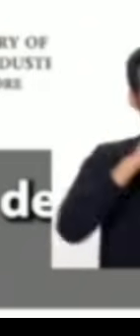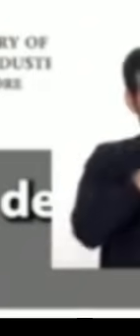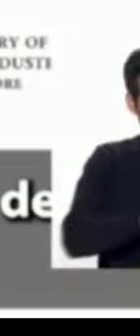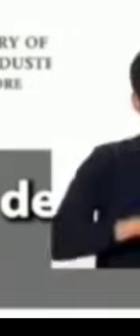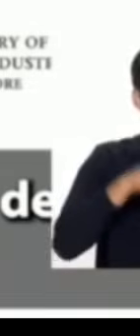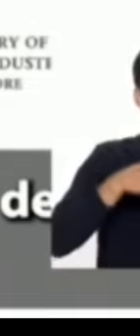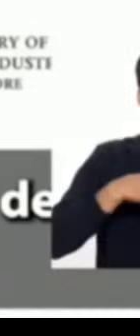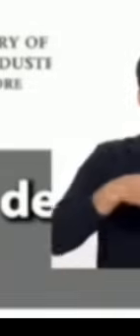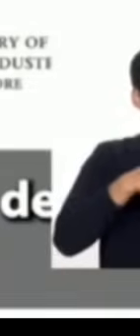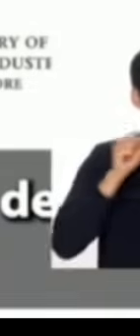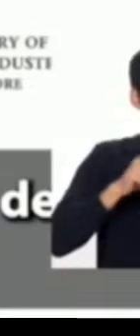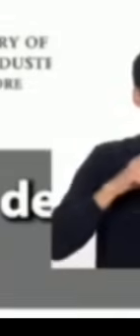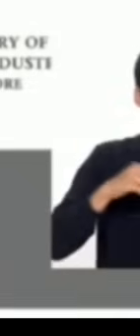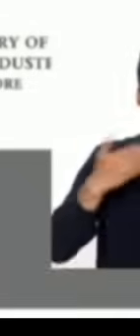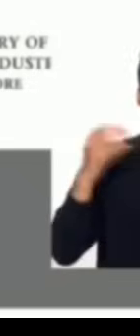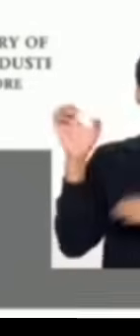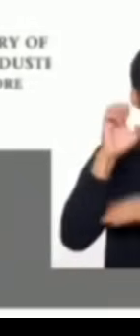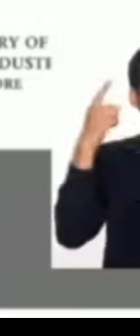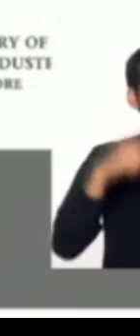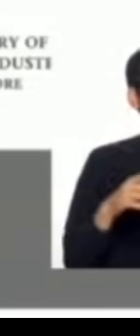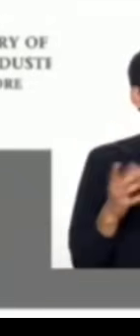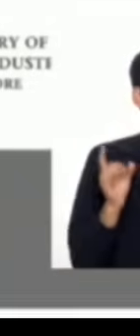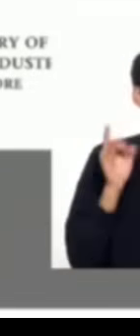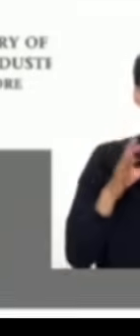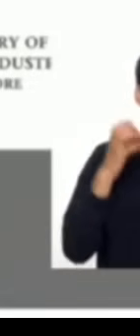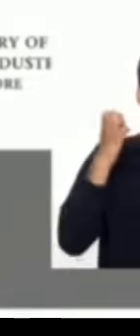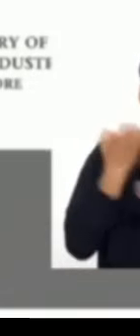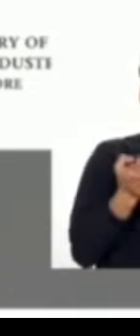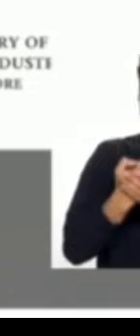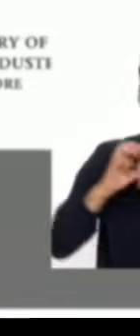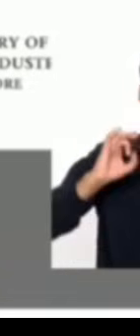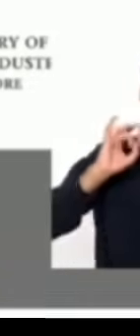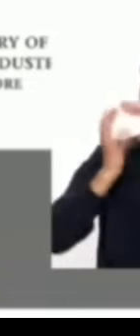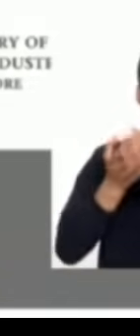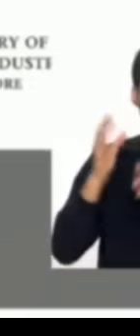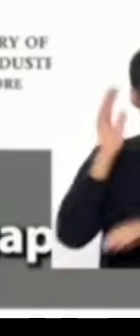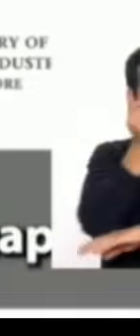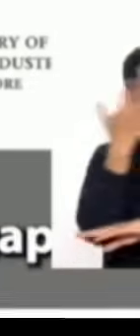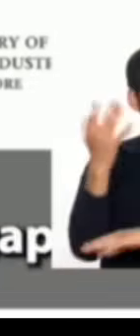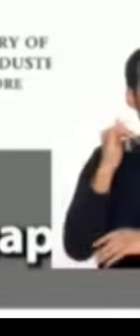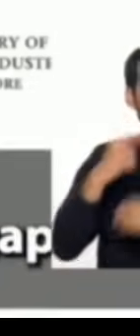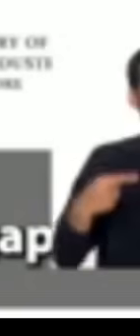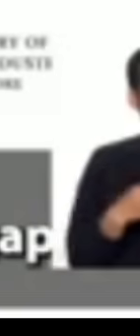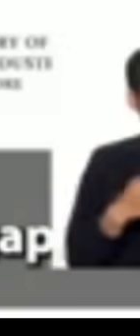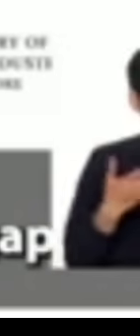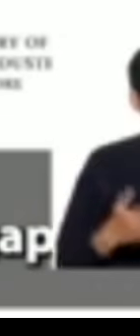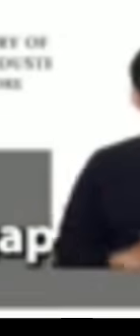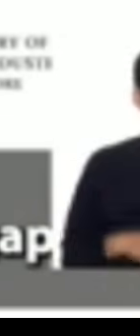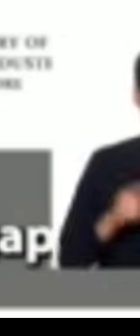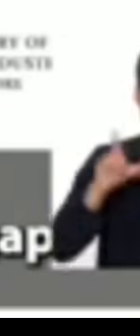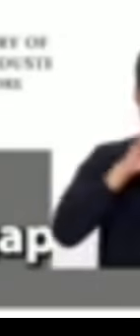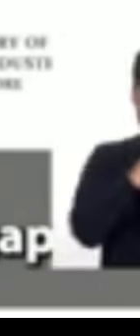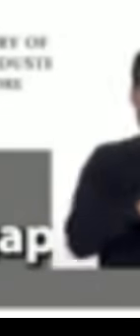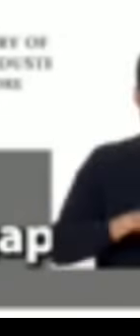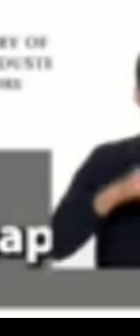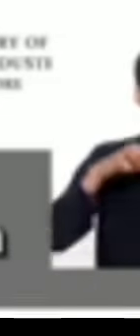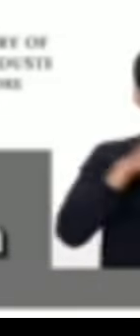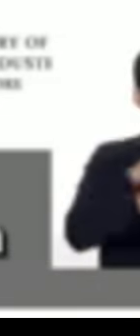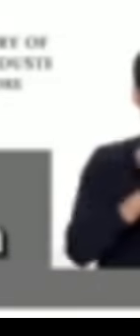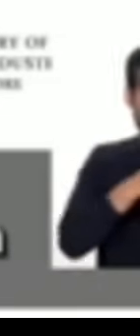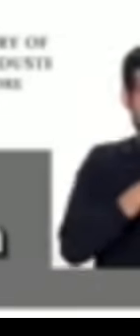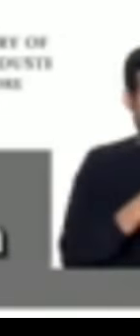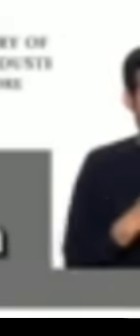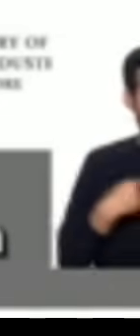Pacific Alliance in emerging areas such as the green and digital economies. The Pacific Alliance can count on